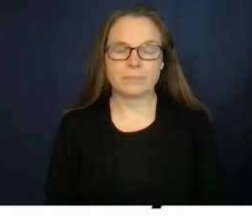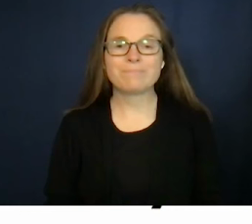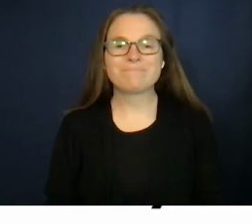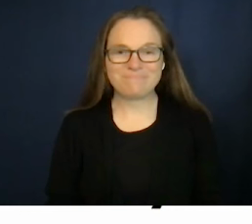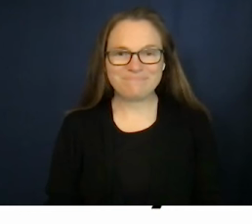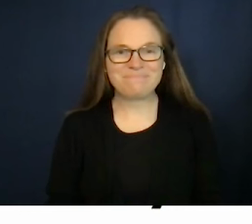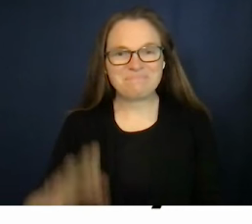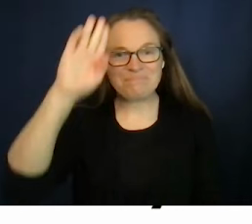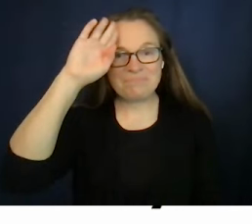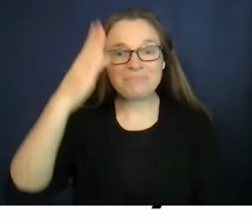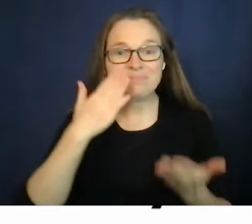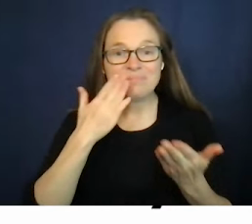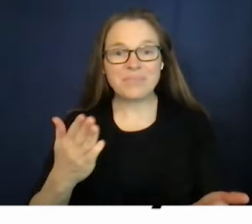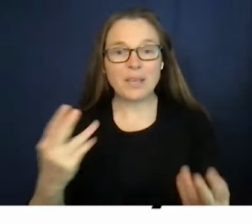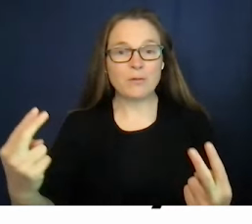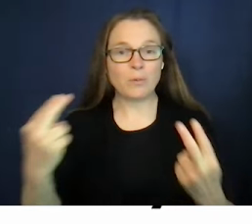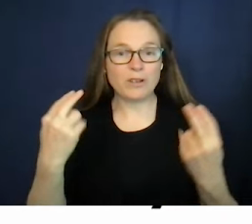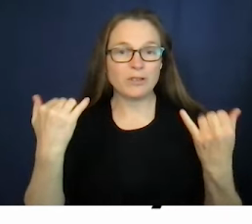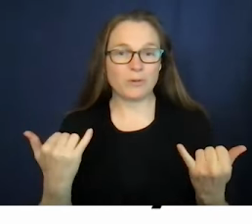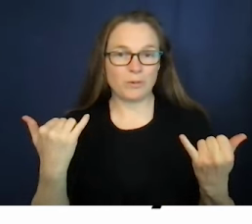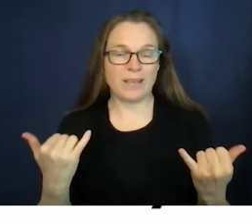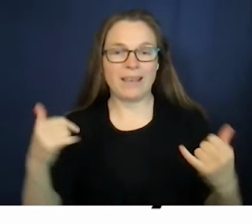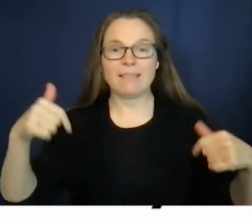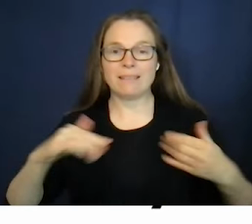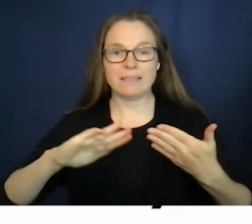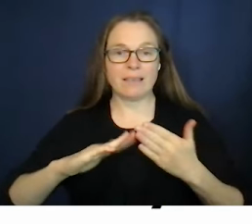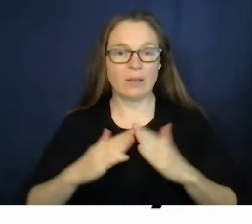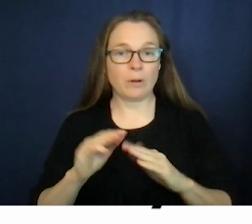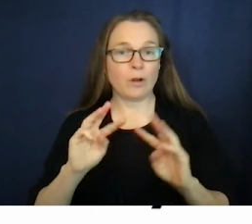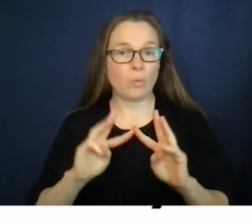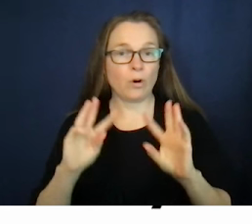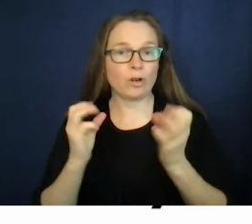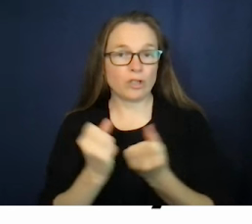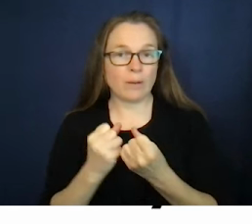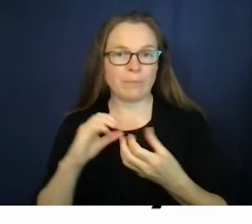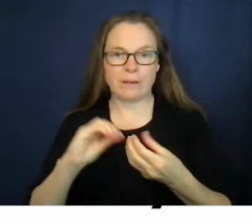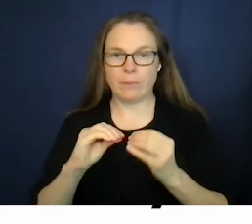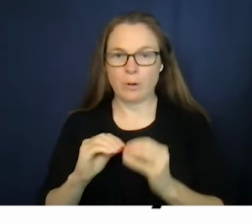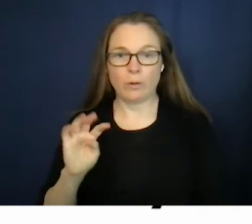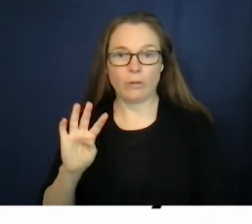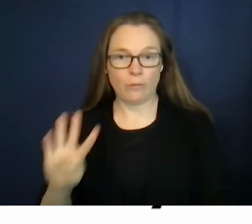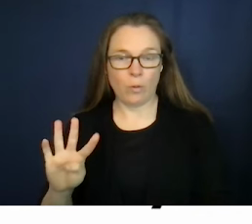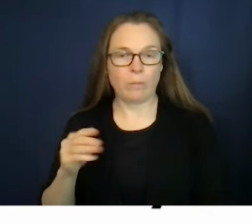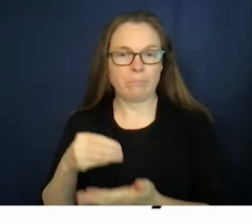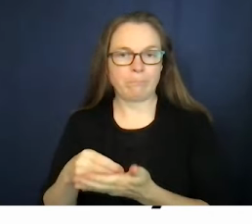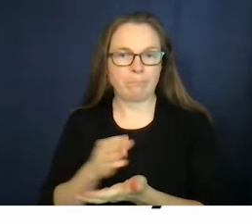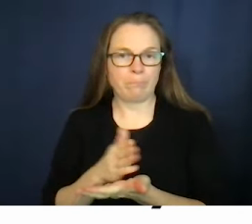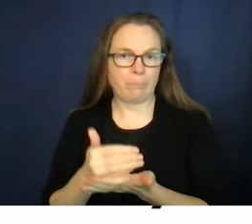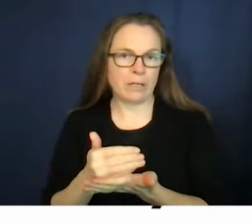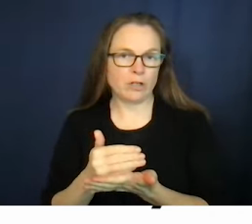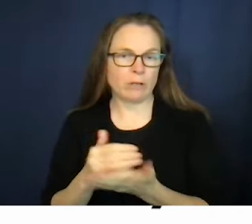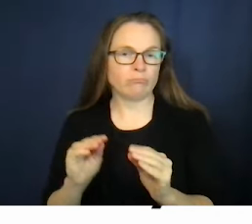Thank you everyone for joining us today. This is our community workshop number 4, budget transparency,